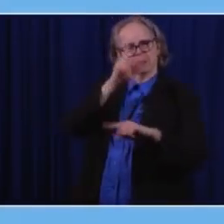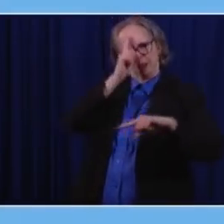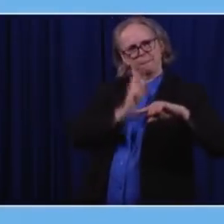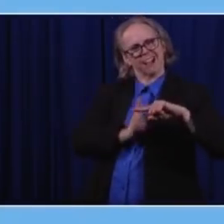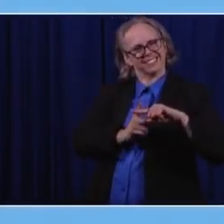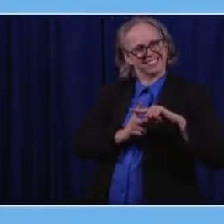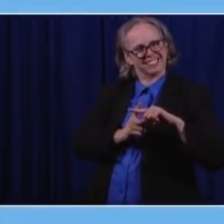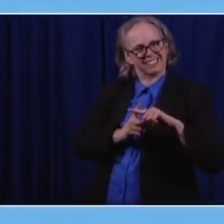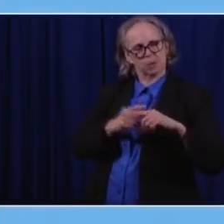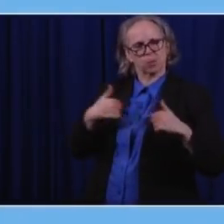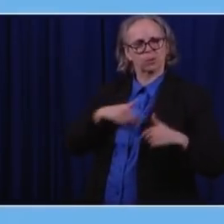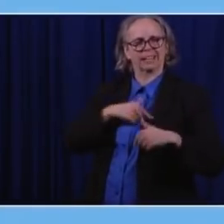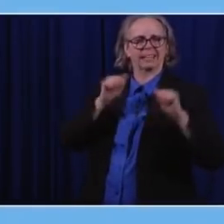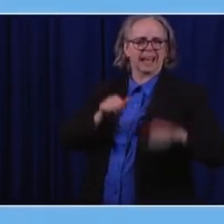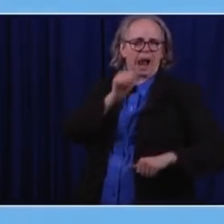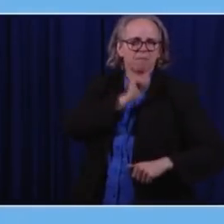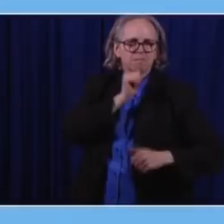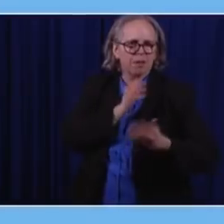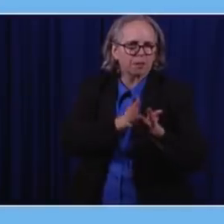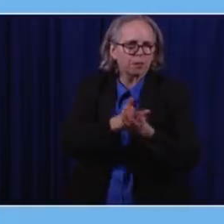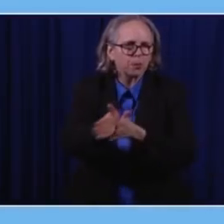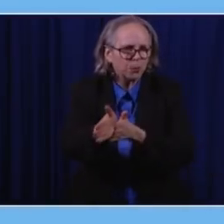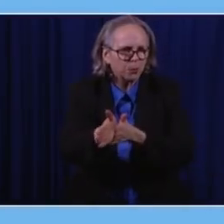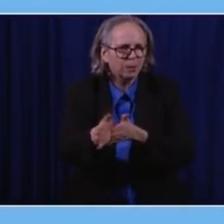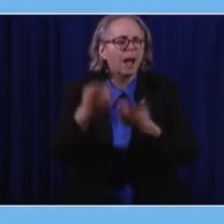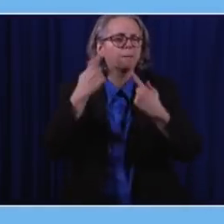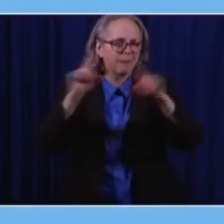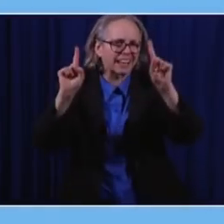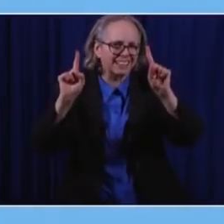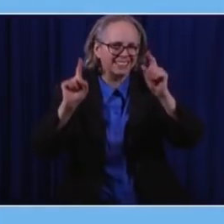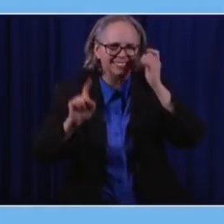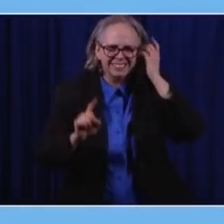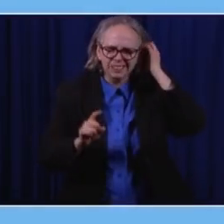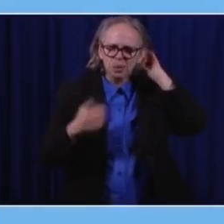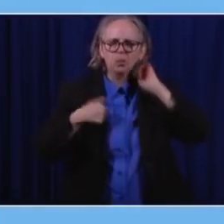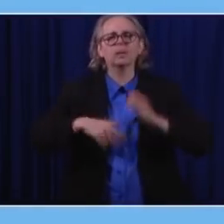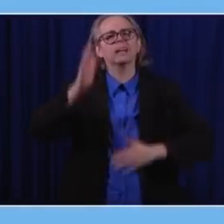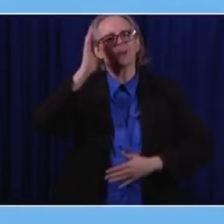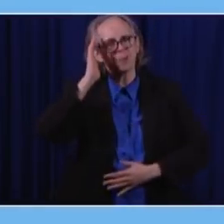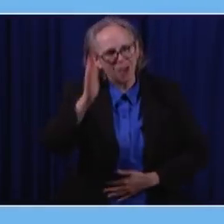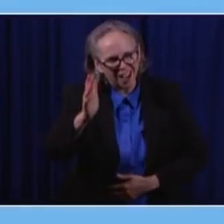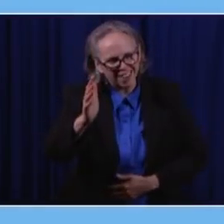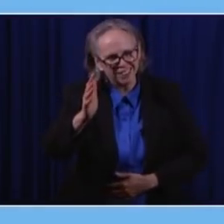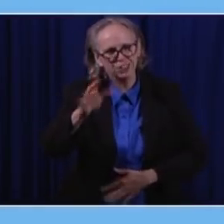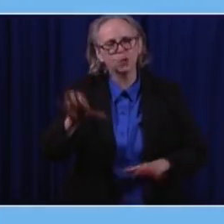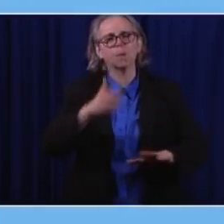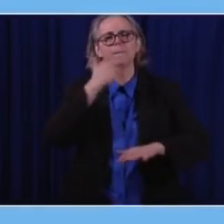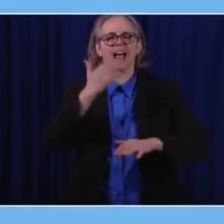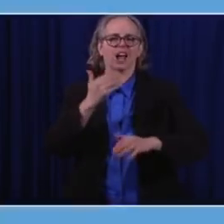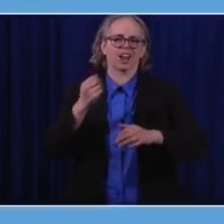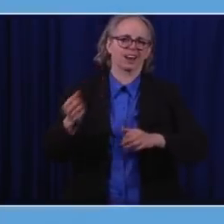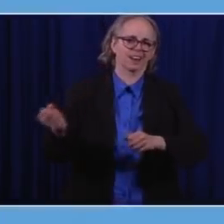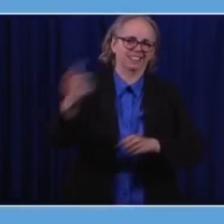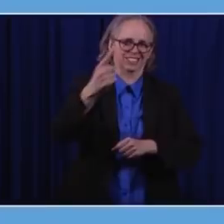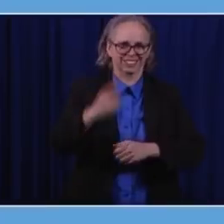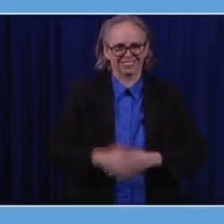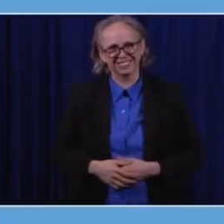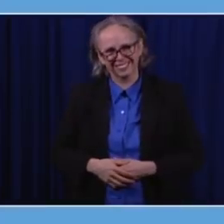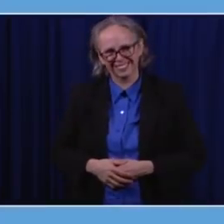gonna see a better tomorrow. Ohio will come out of this in a better place, I think, together.